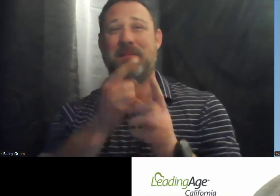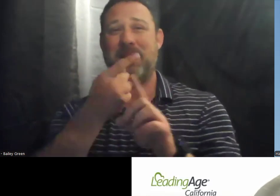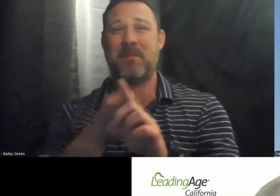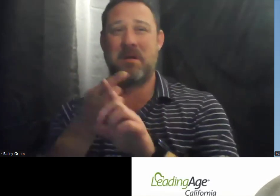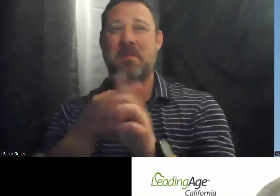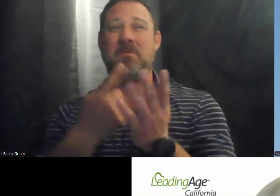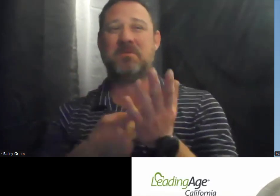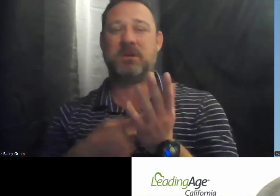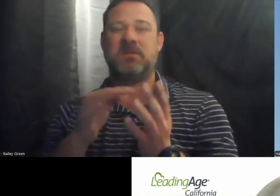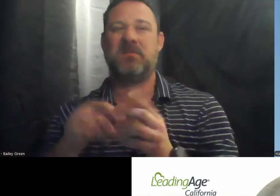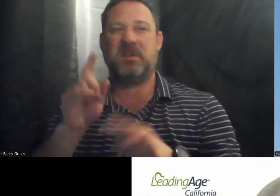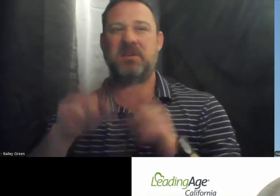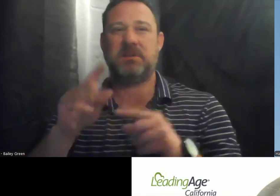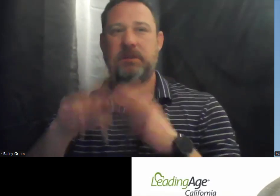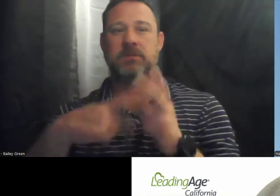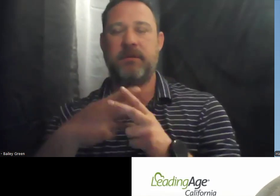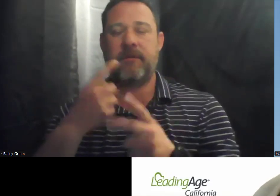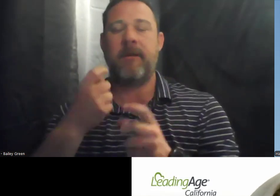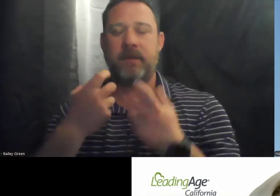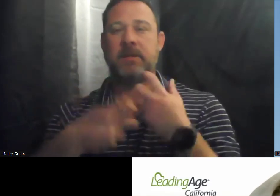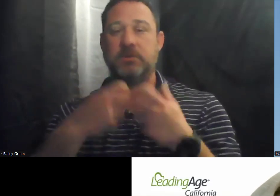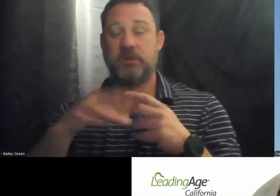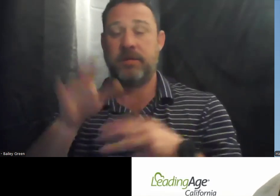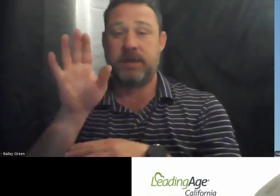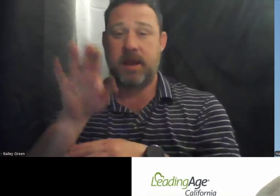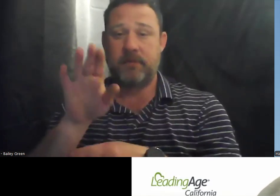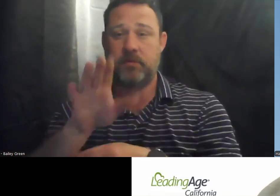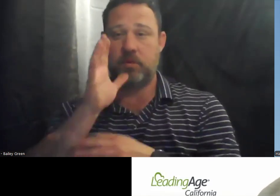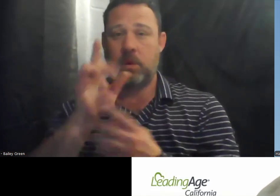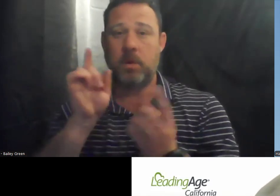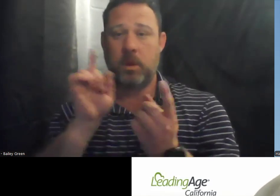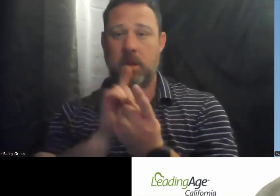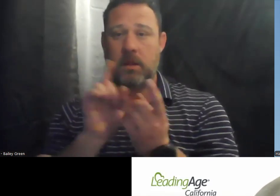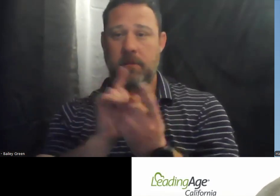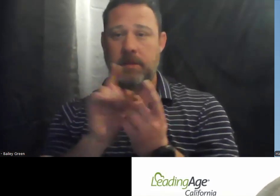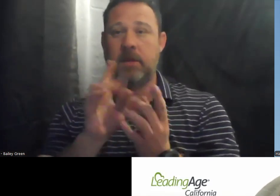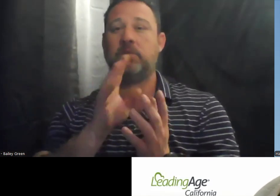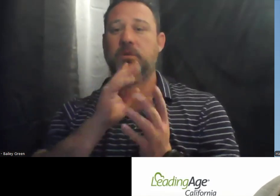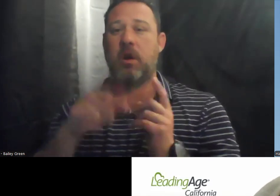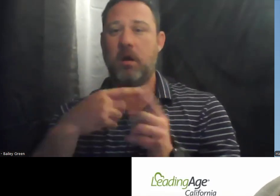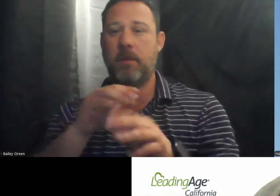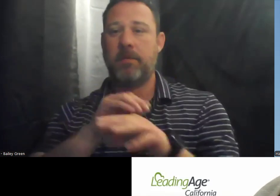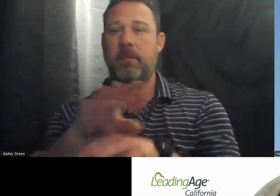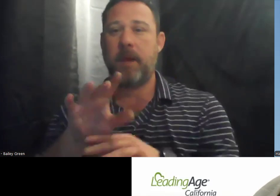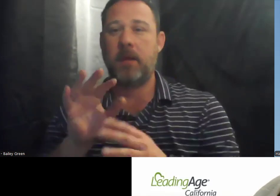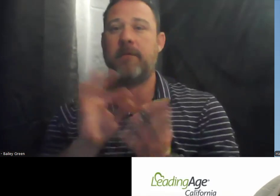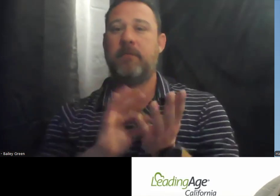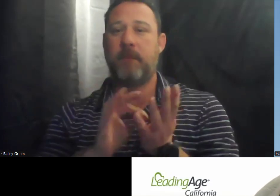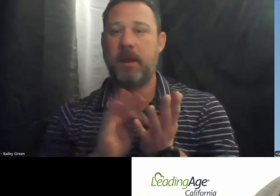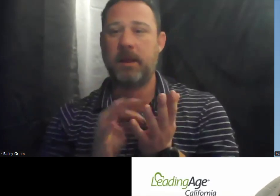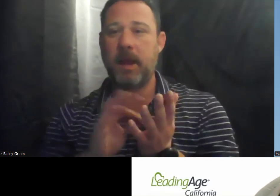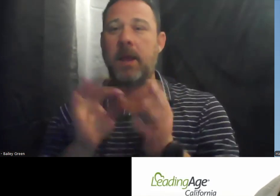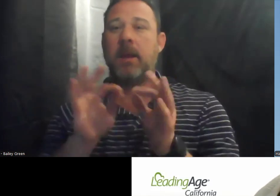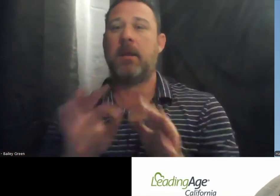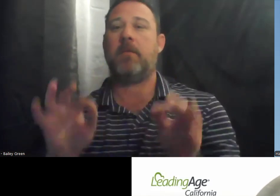just these very types of issues. And this afternoon, we're meeting to talk about the impact of Medicaid, and